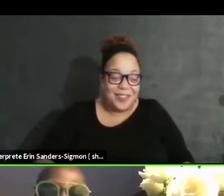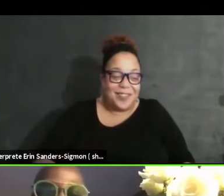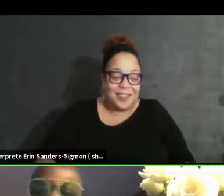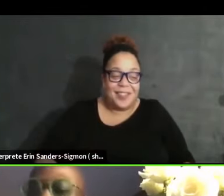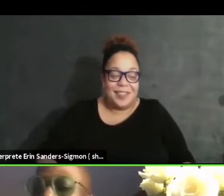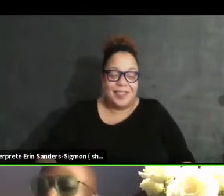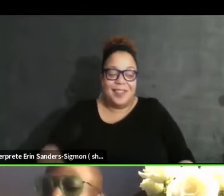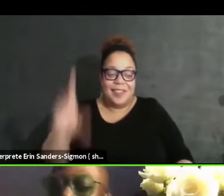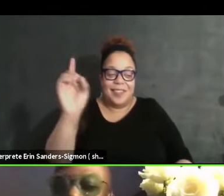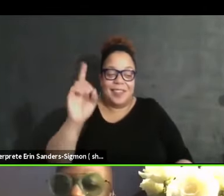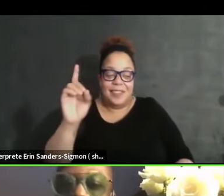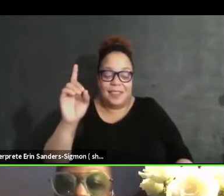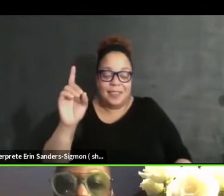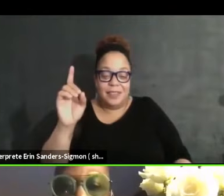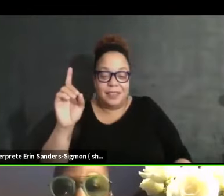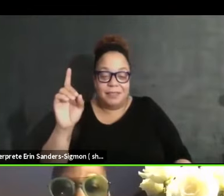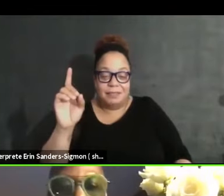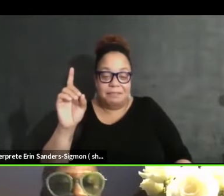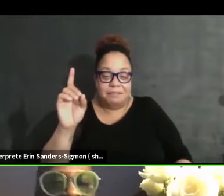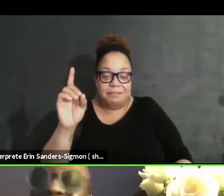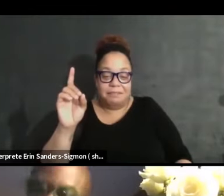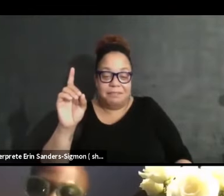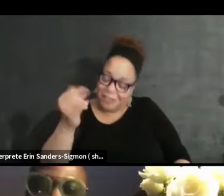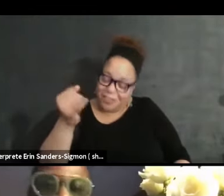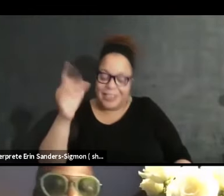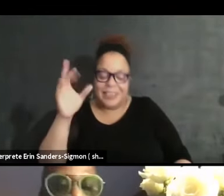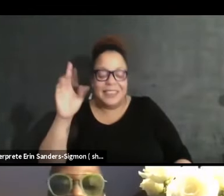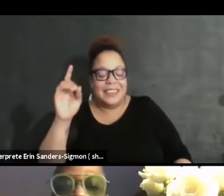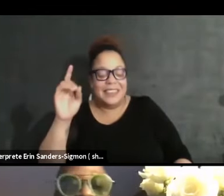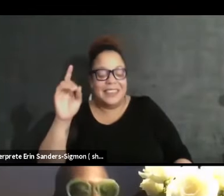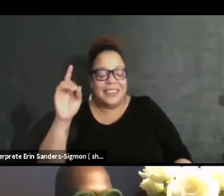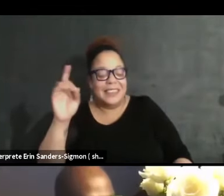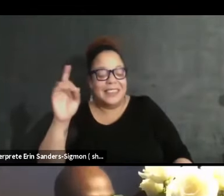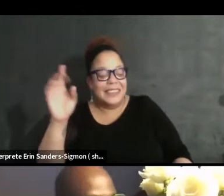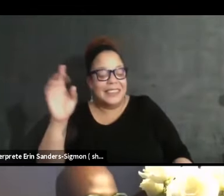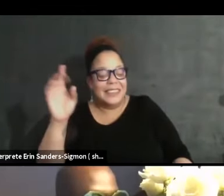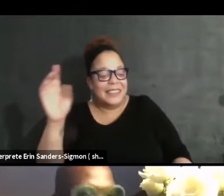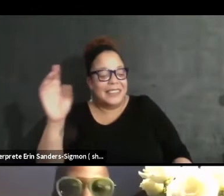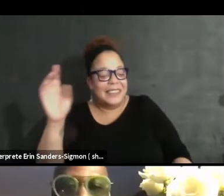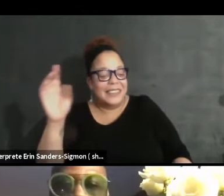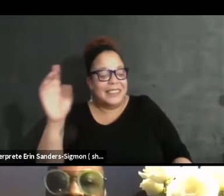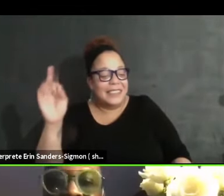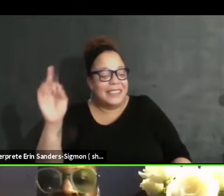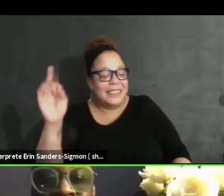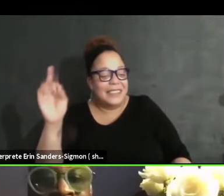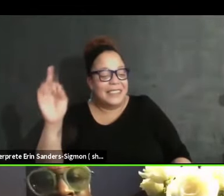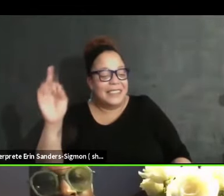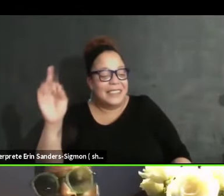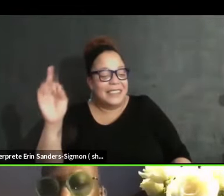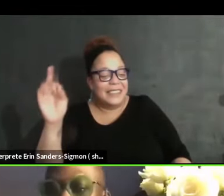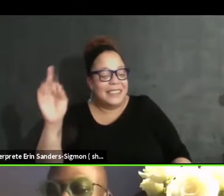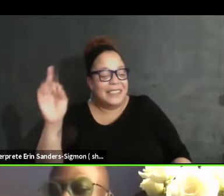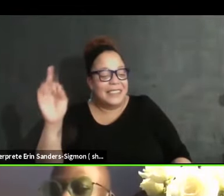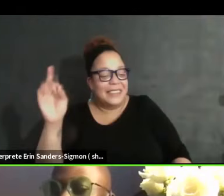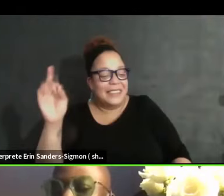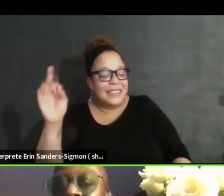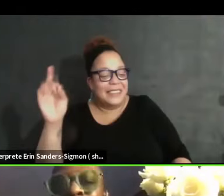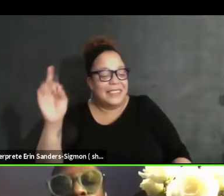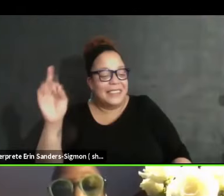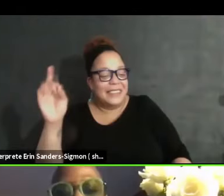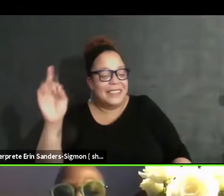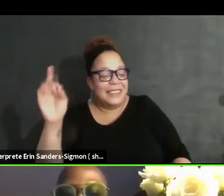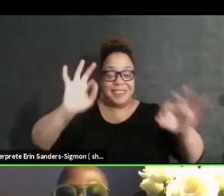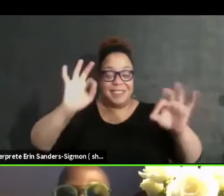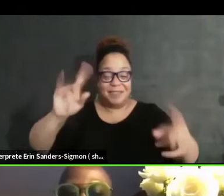Bay Area. Let's go, man. We traveled the world with that man. Obviously playing incredible music.